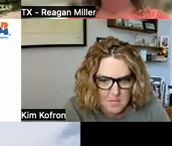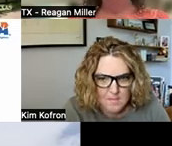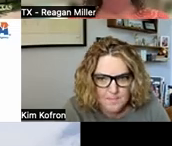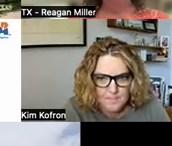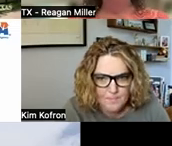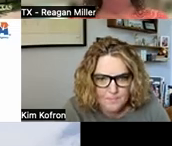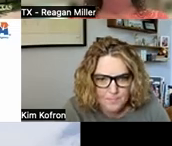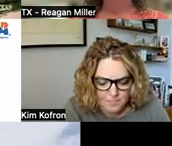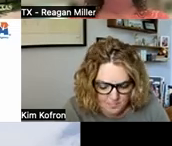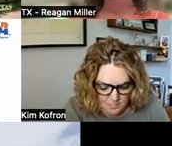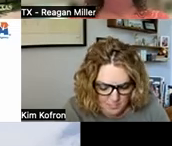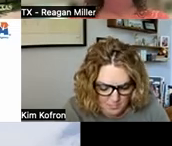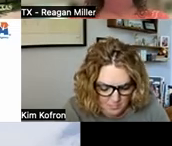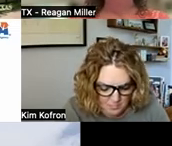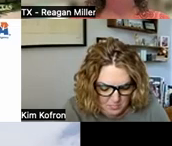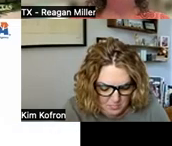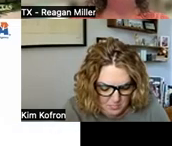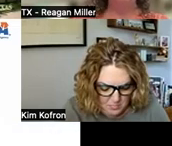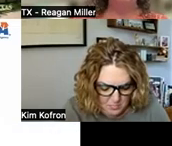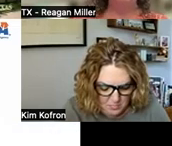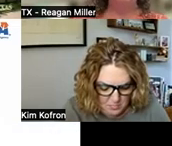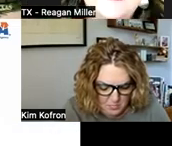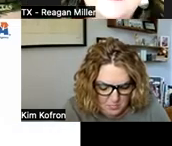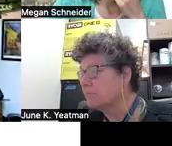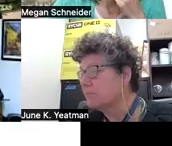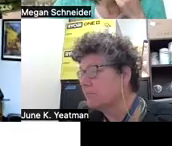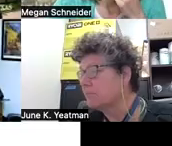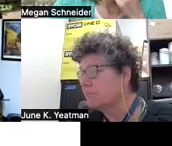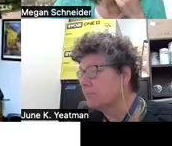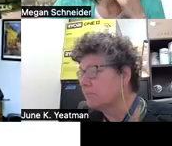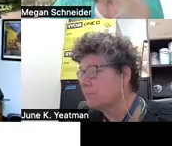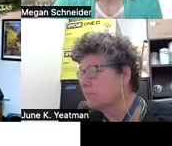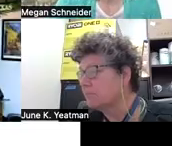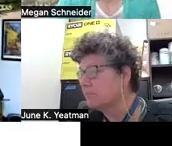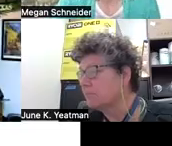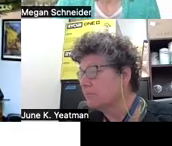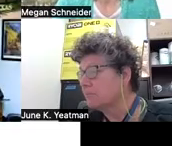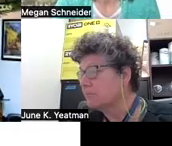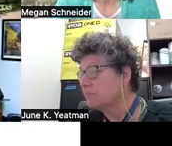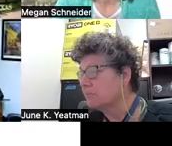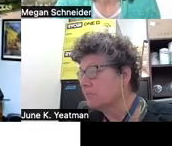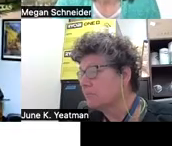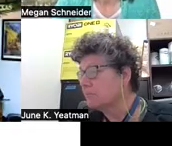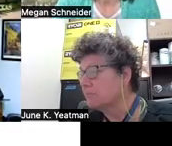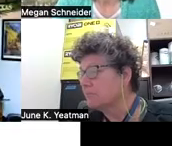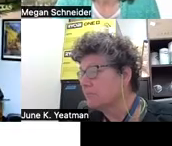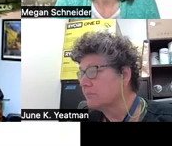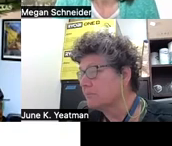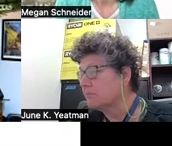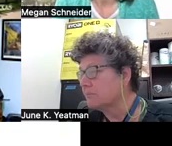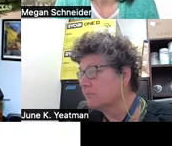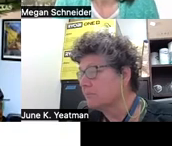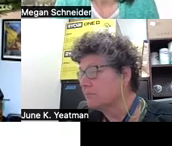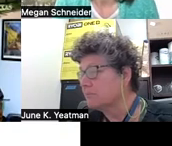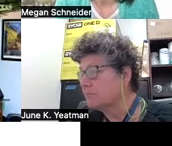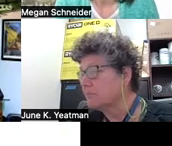get to more details about that in a minute. But let's talk about what we're gonna do today. So we have two